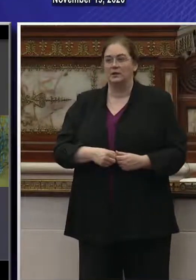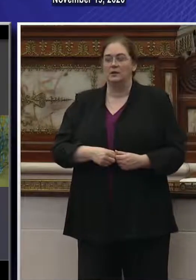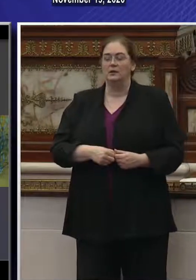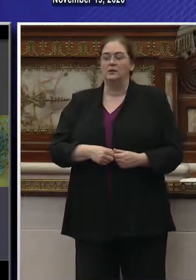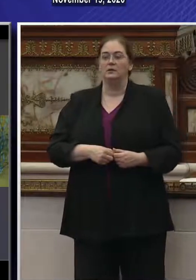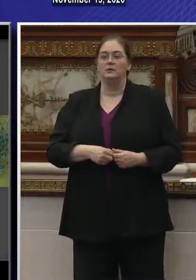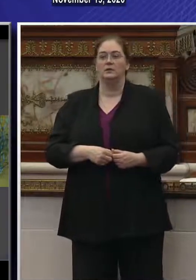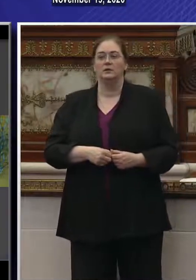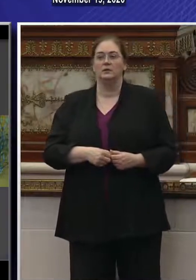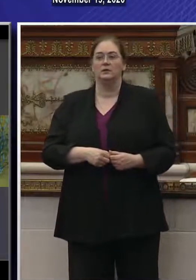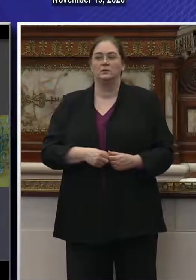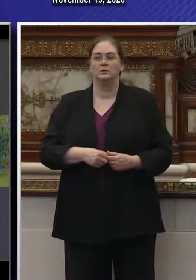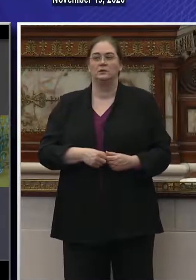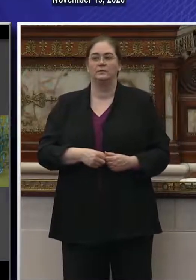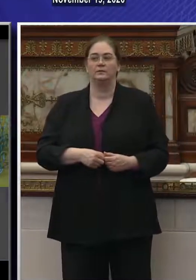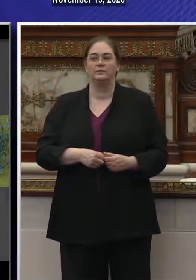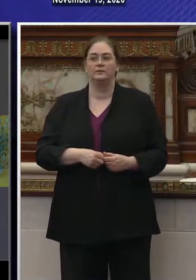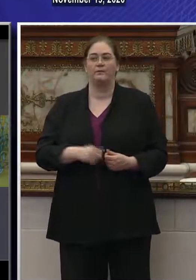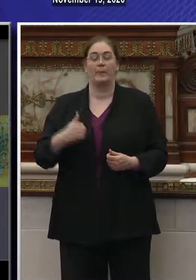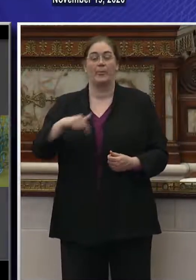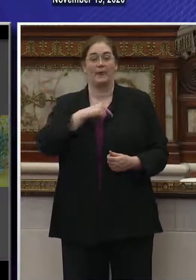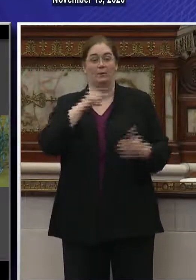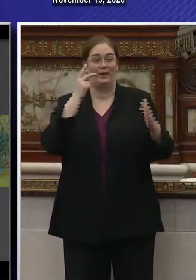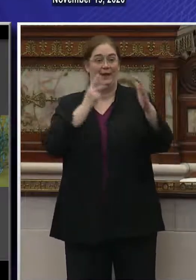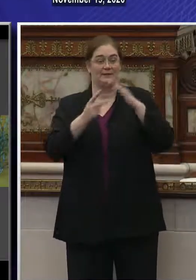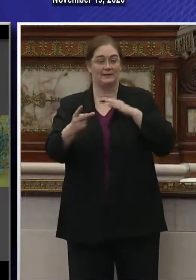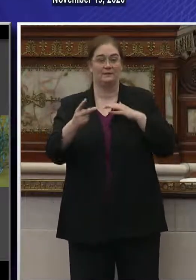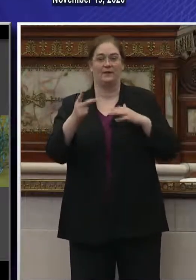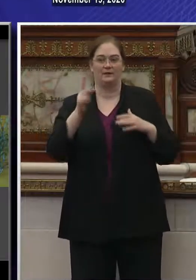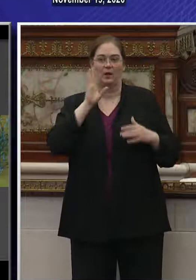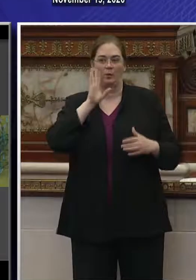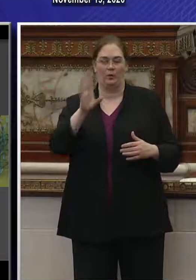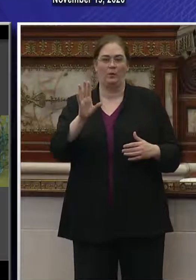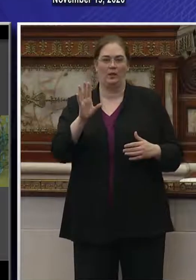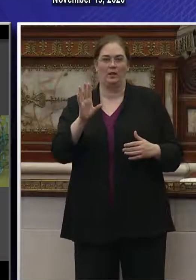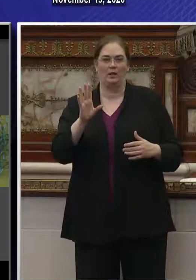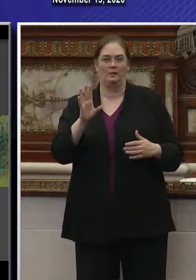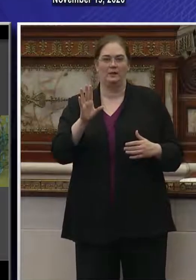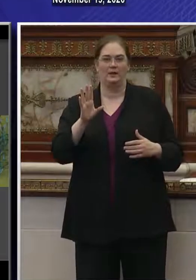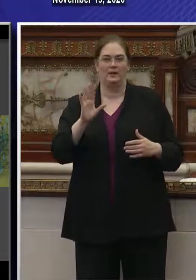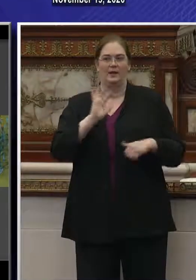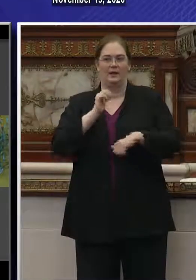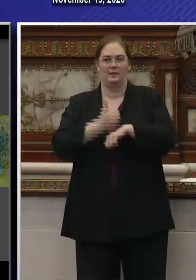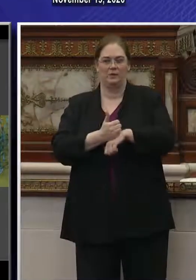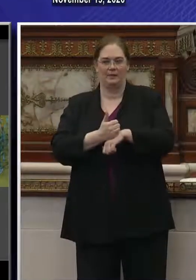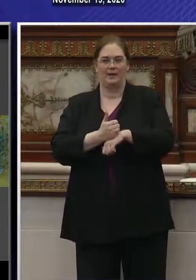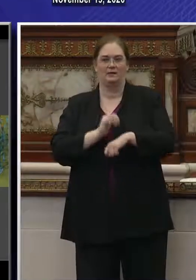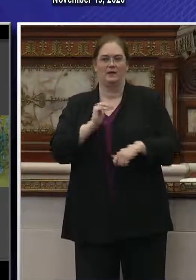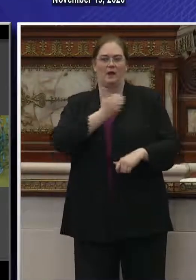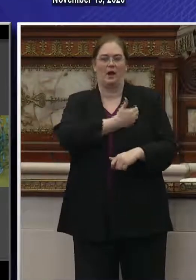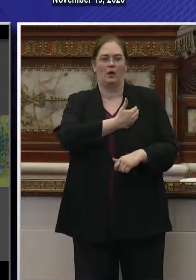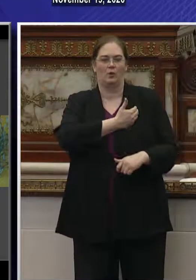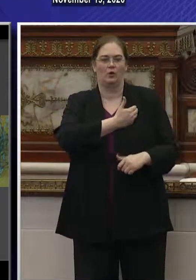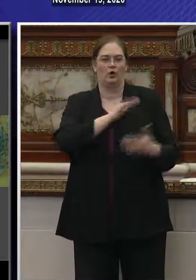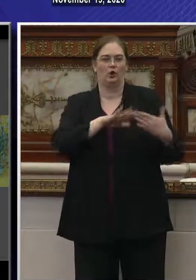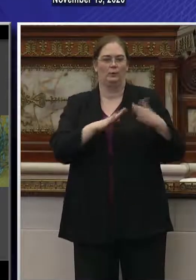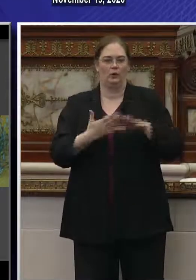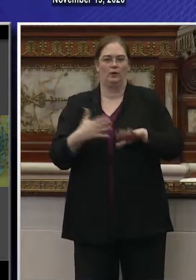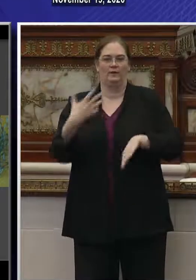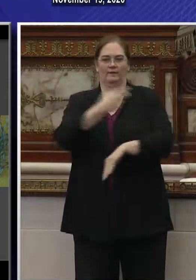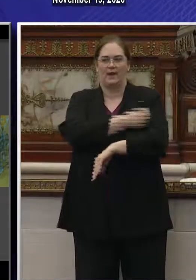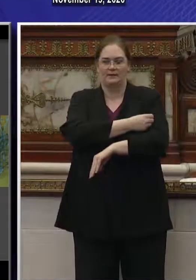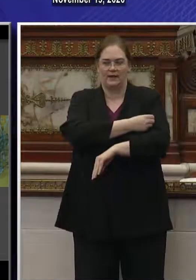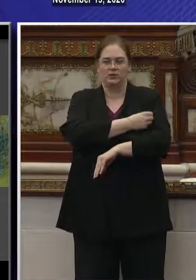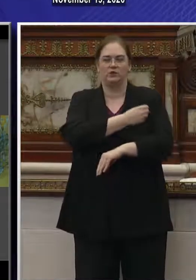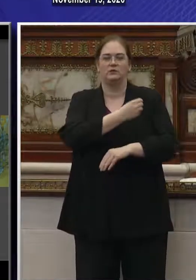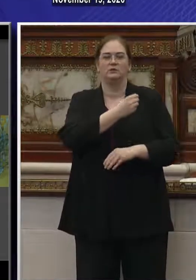We are, we anticipate that we will be implementing our community